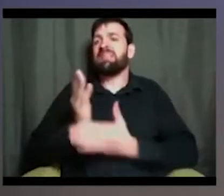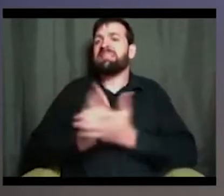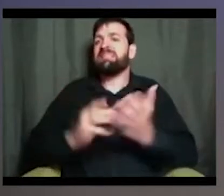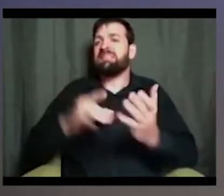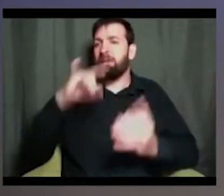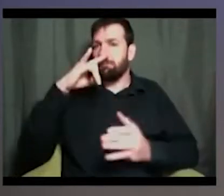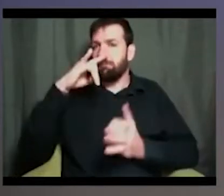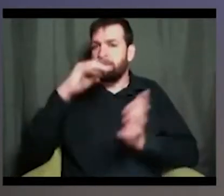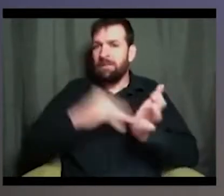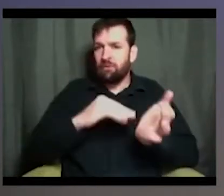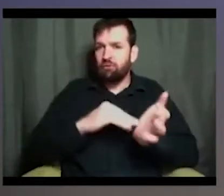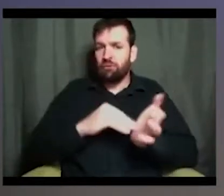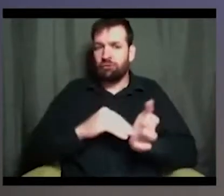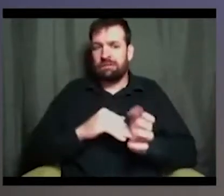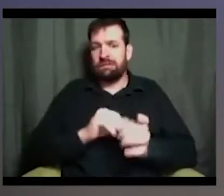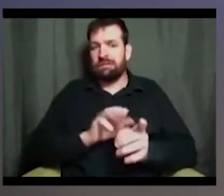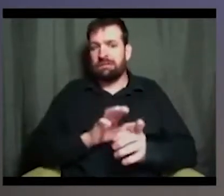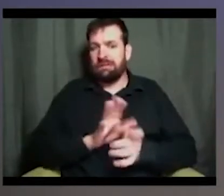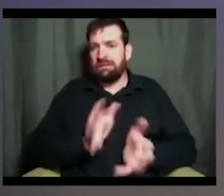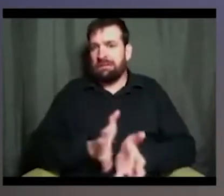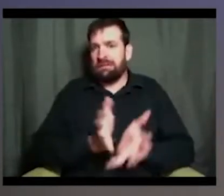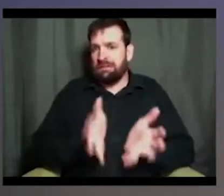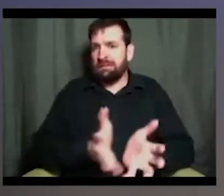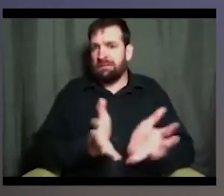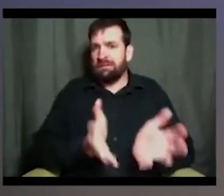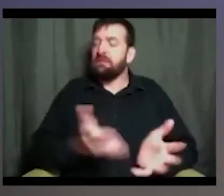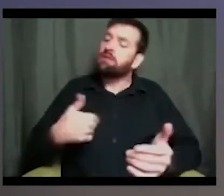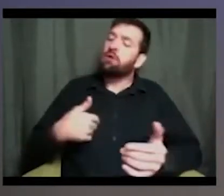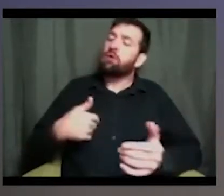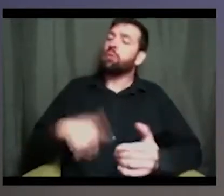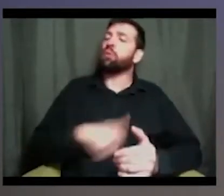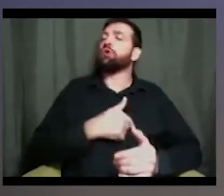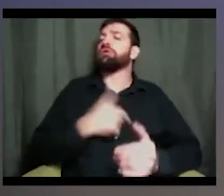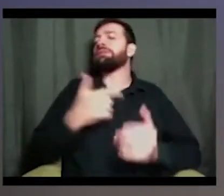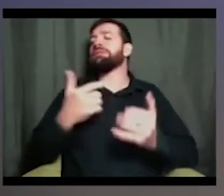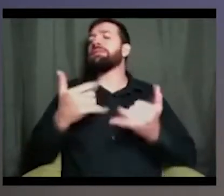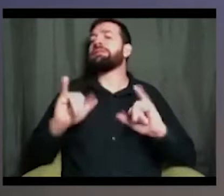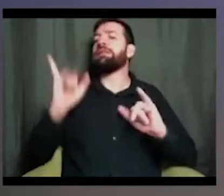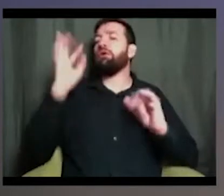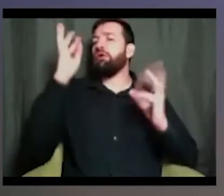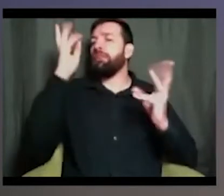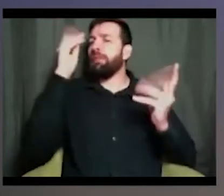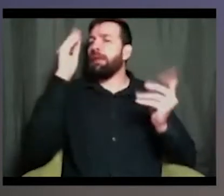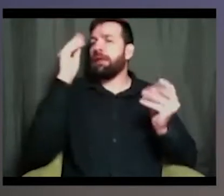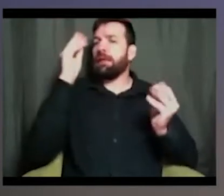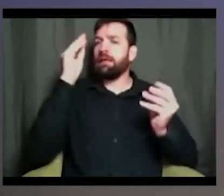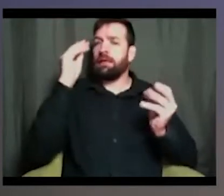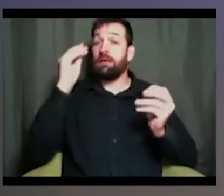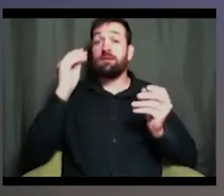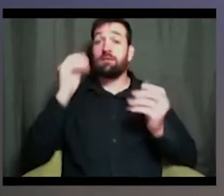some, because they get a lot of this, well, we're still thinking about it. And we know more times than not when you hear that,